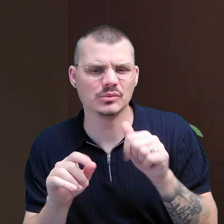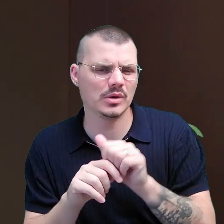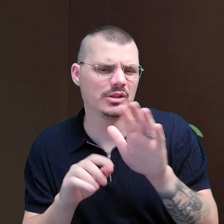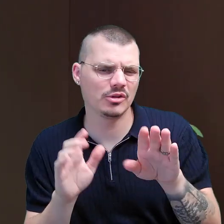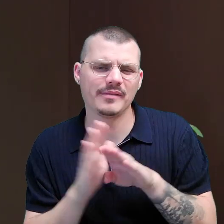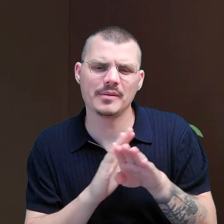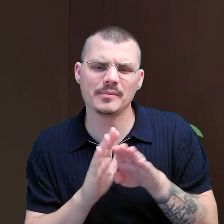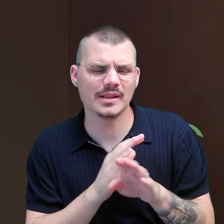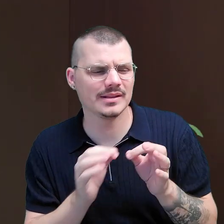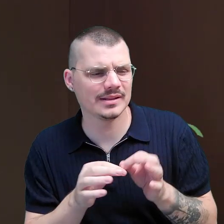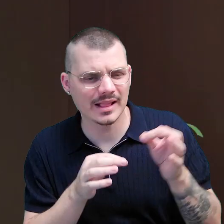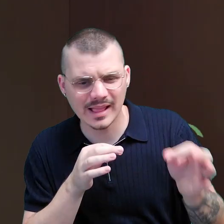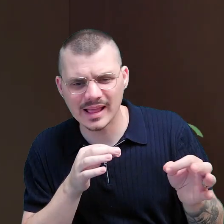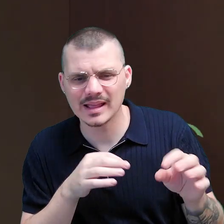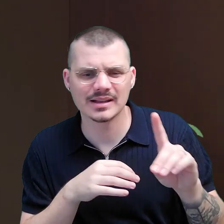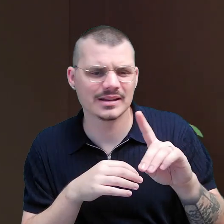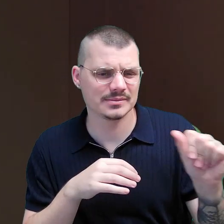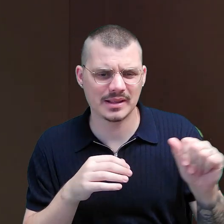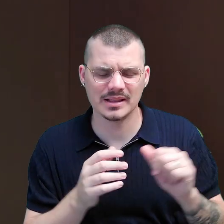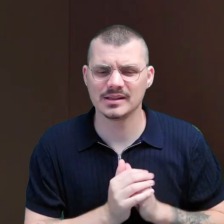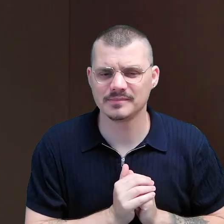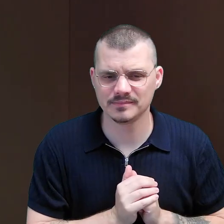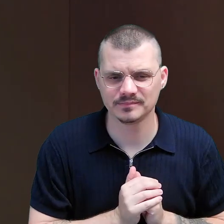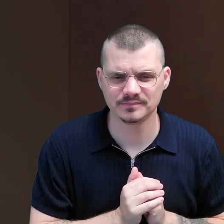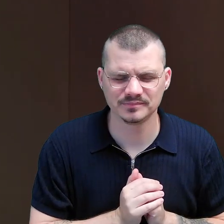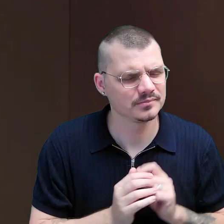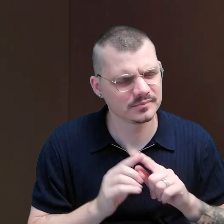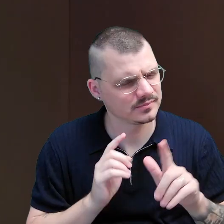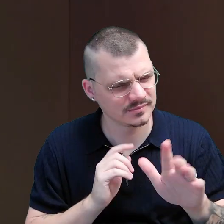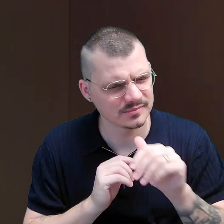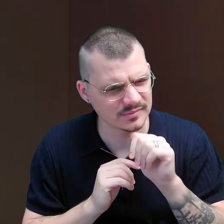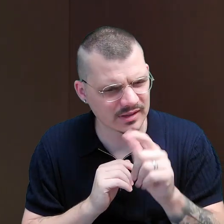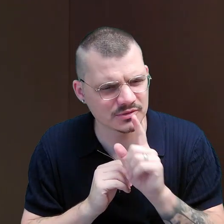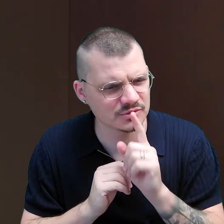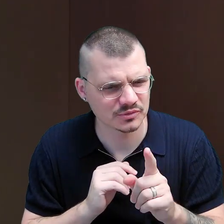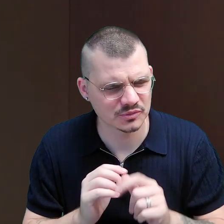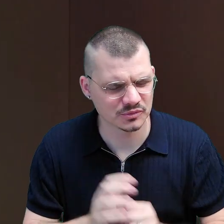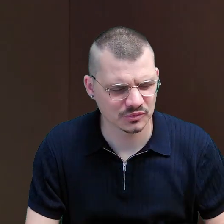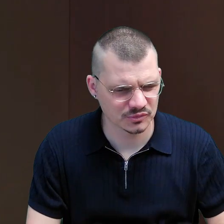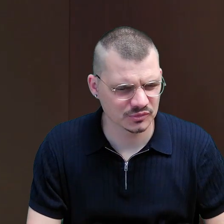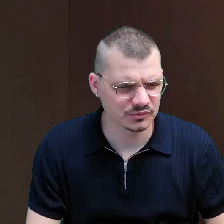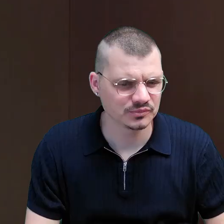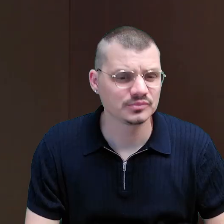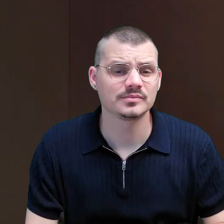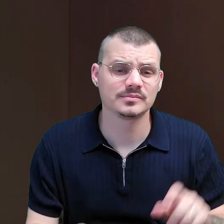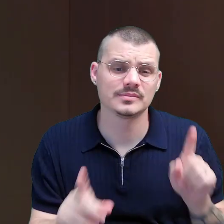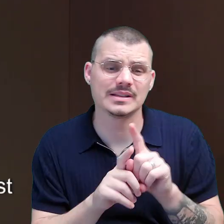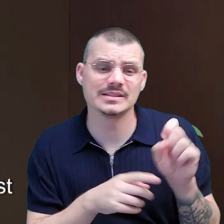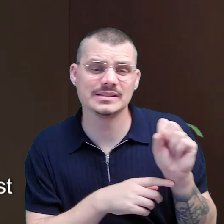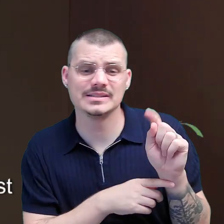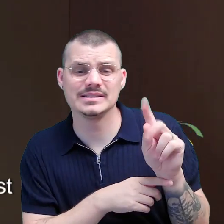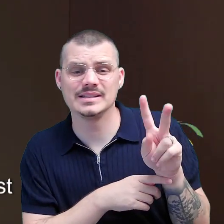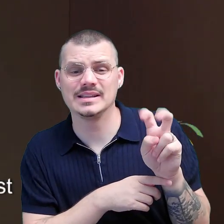delay or disability. It's not true, is it? And